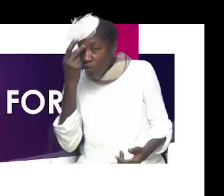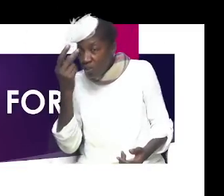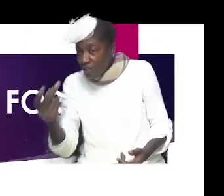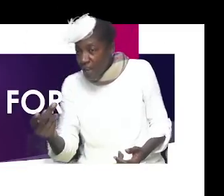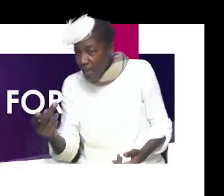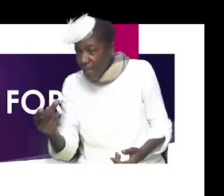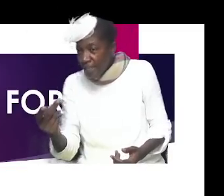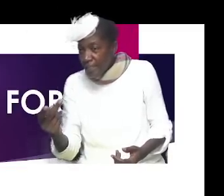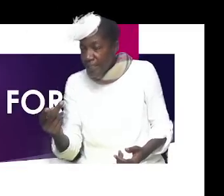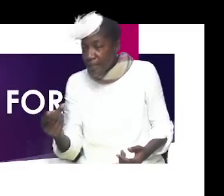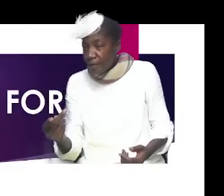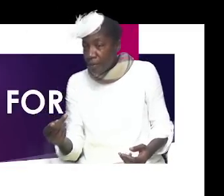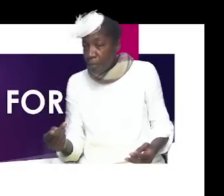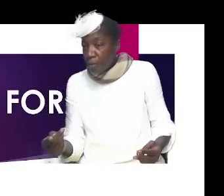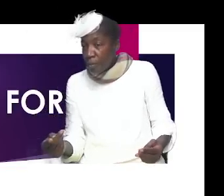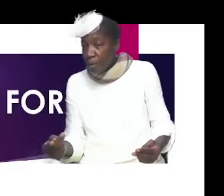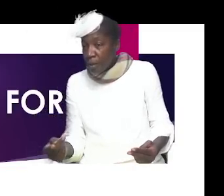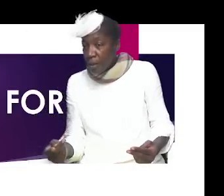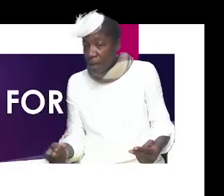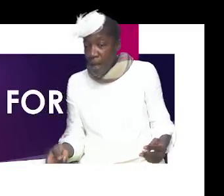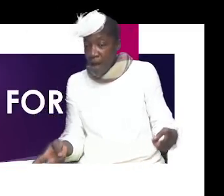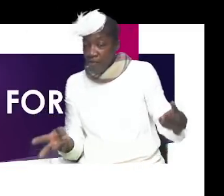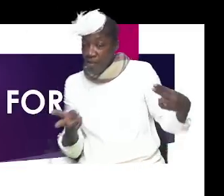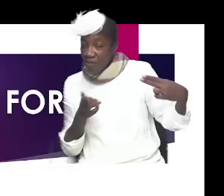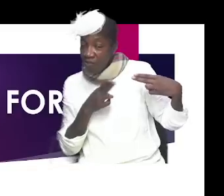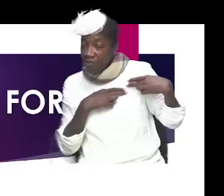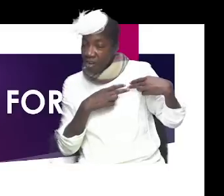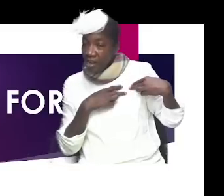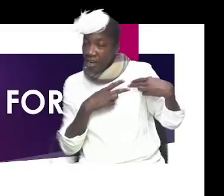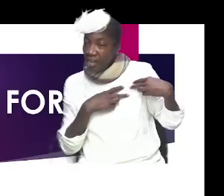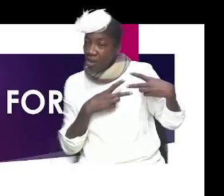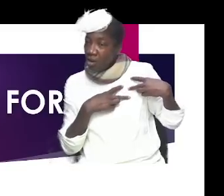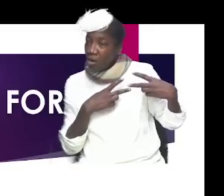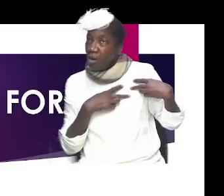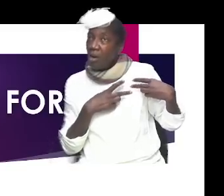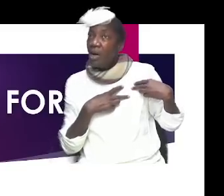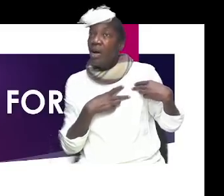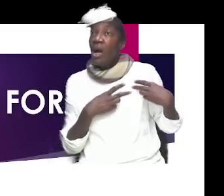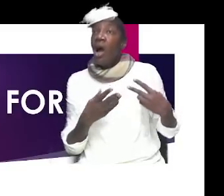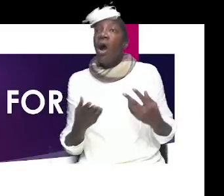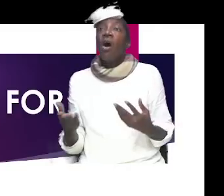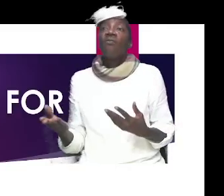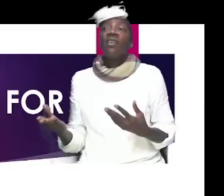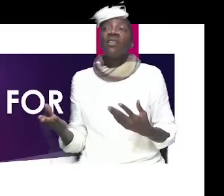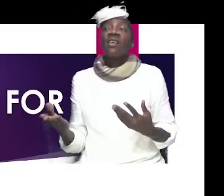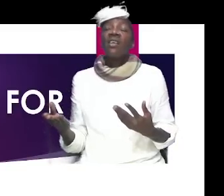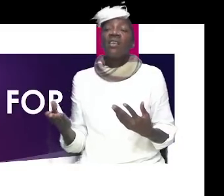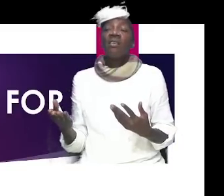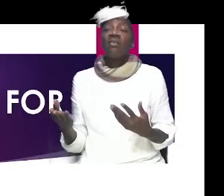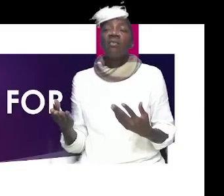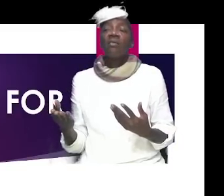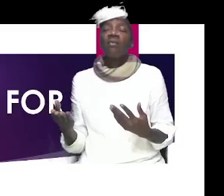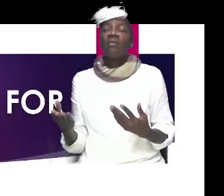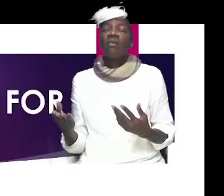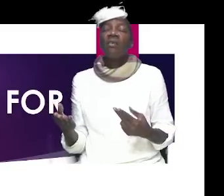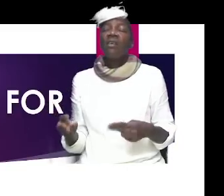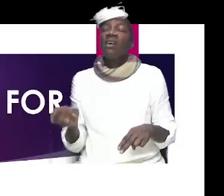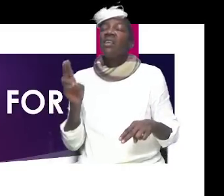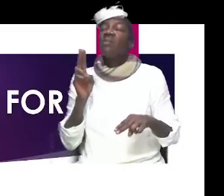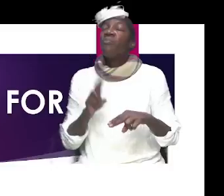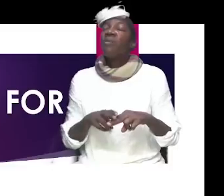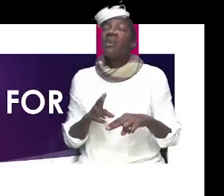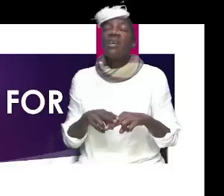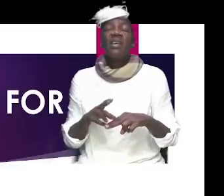the things that we do, the value of a deed, the value of it, how valuable it is, it depends upon